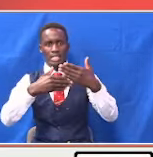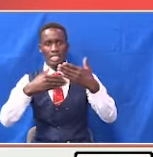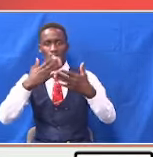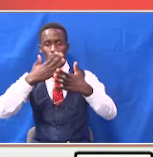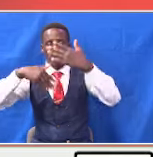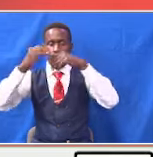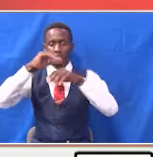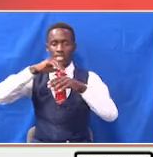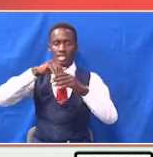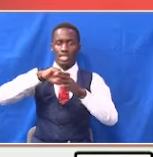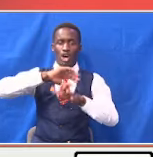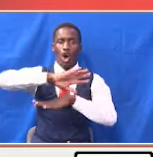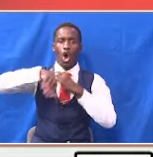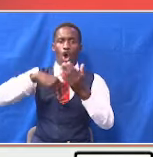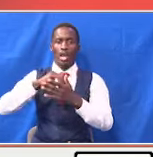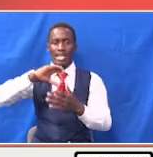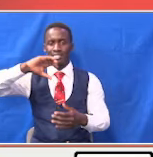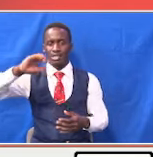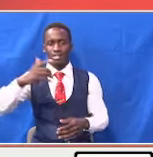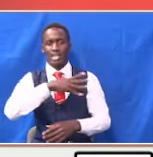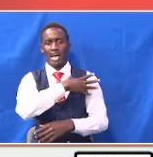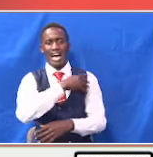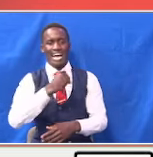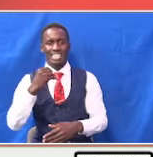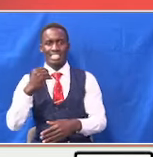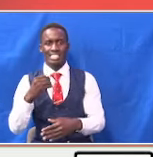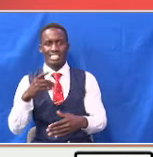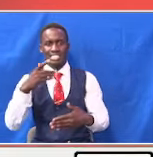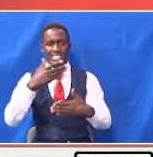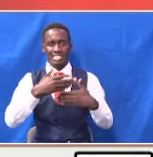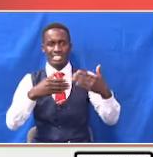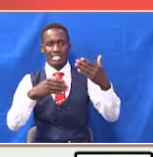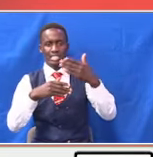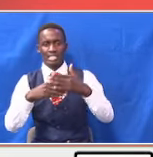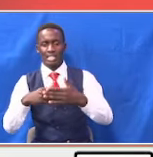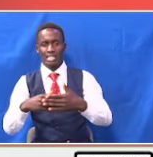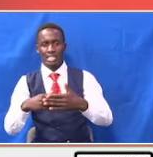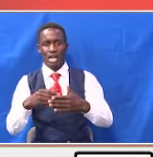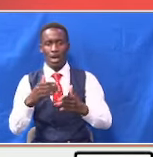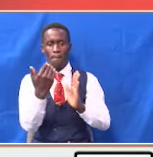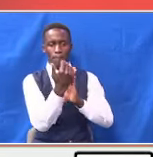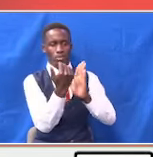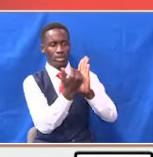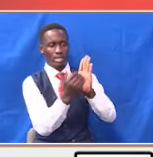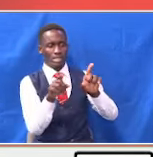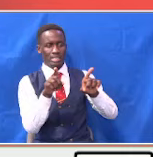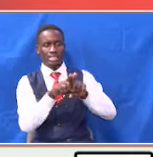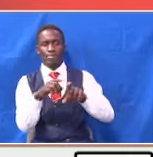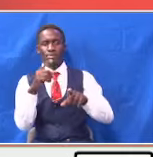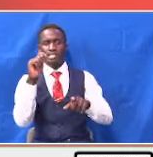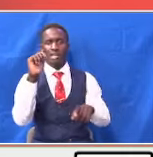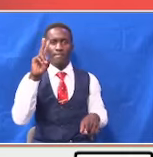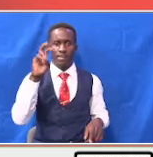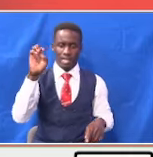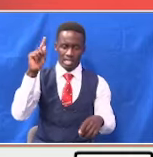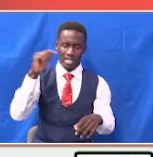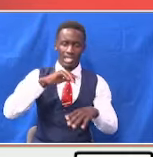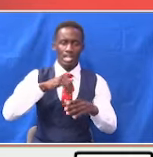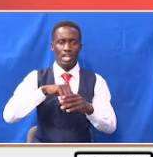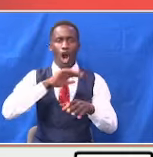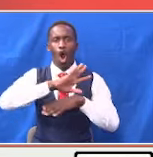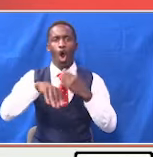in every county. And create TVET program, national TVET program in every country, and have